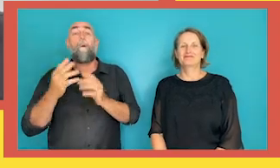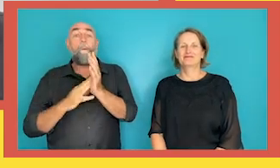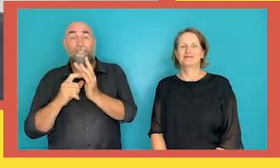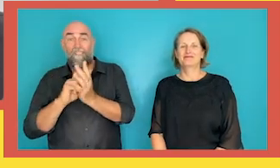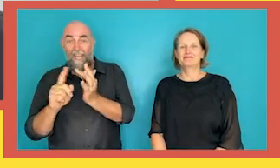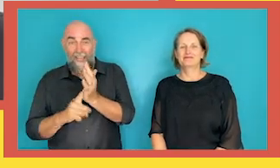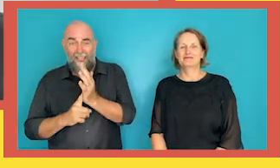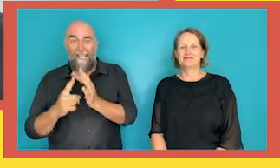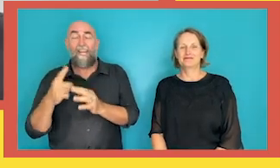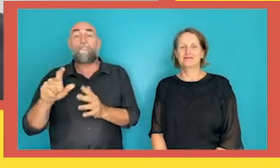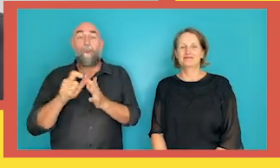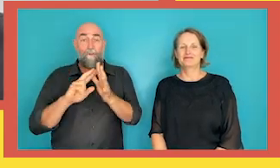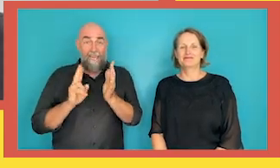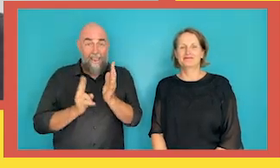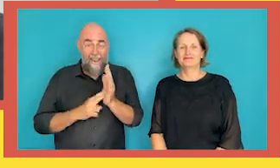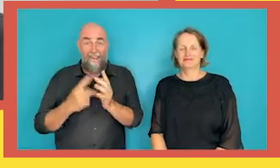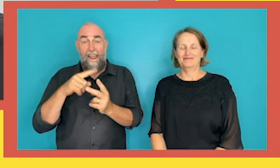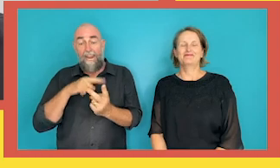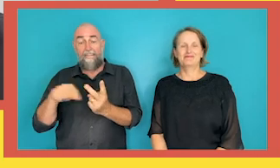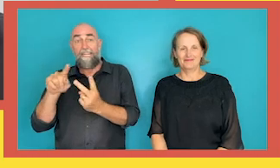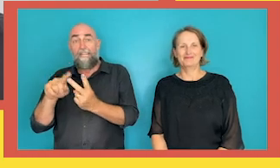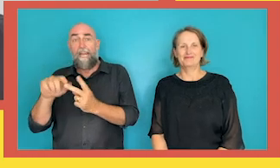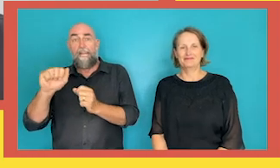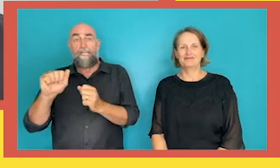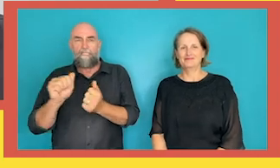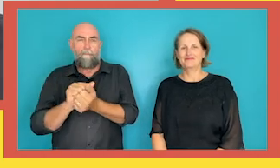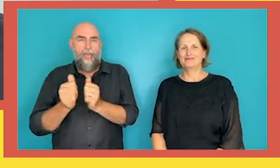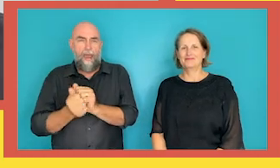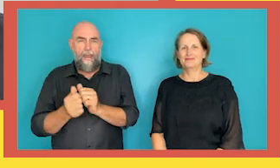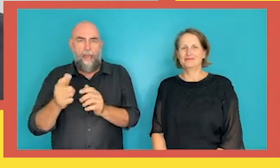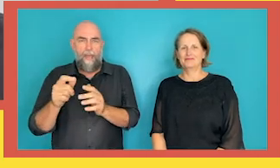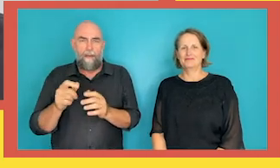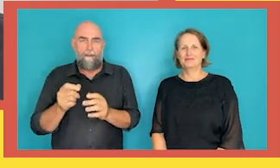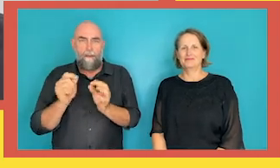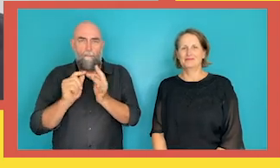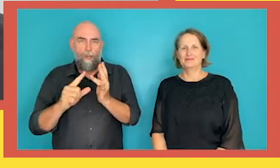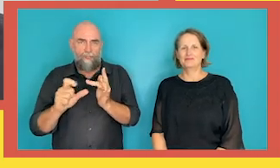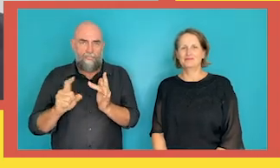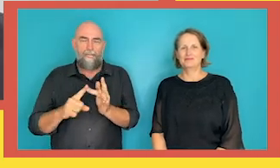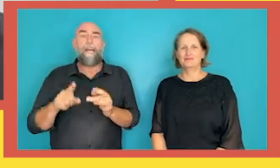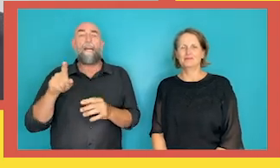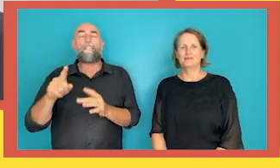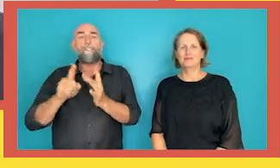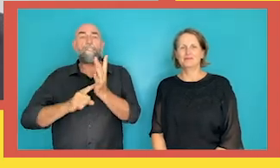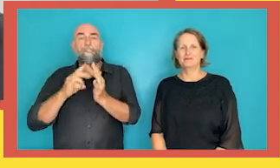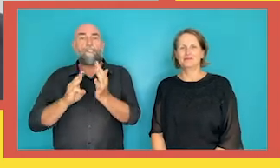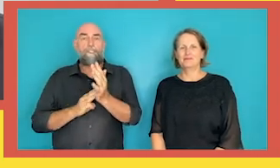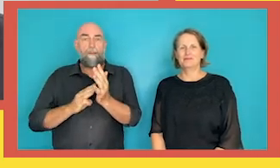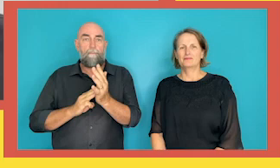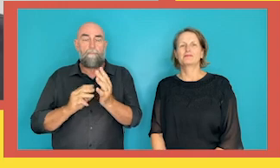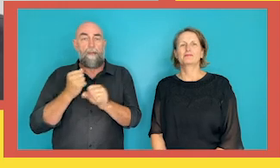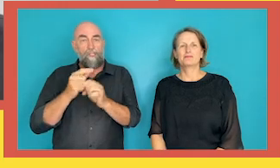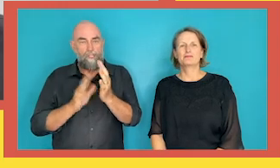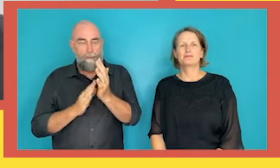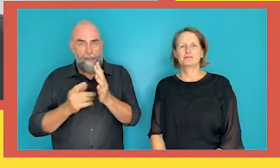Michelle. But Dan and his Boccia partner, Jemison Leeson, they were named as